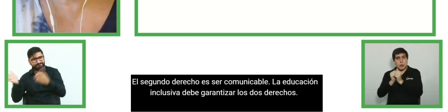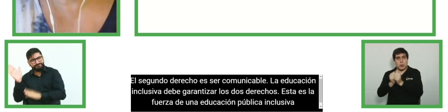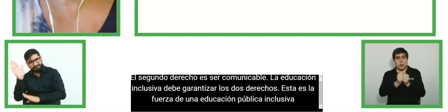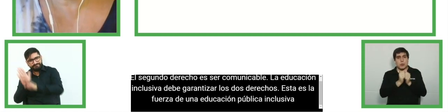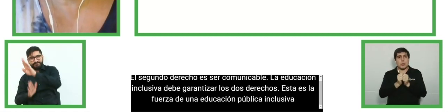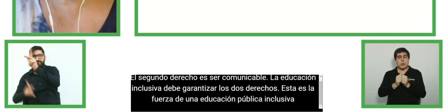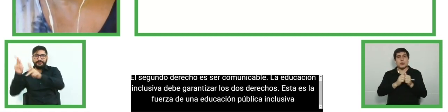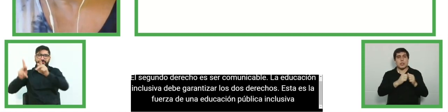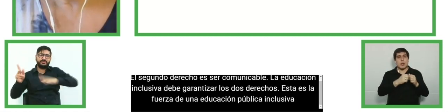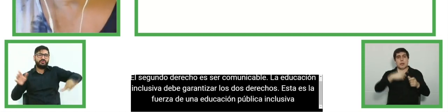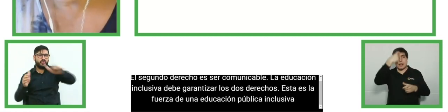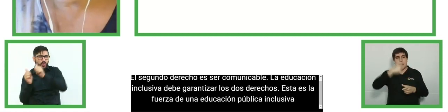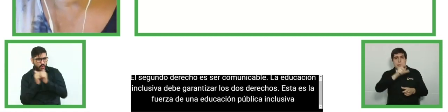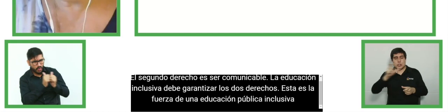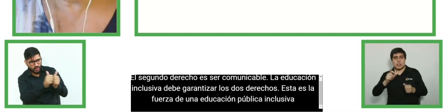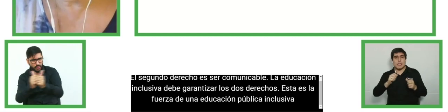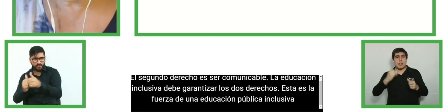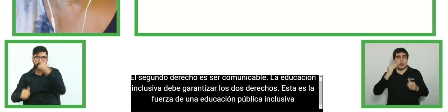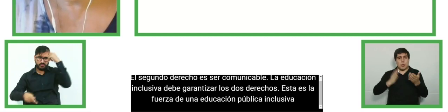from the early childhood,